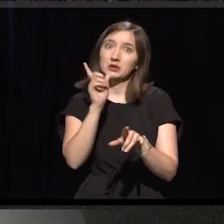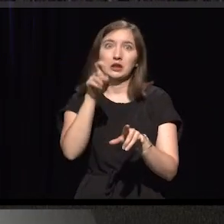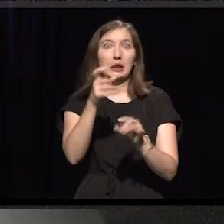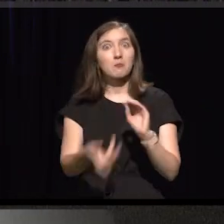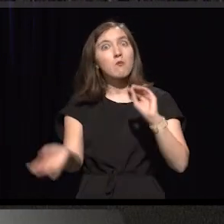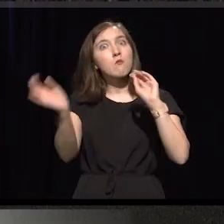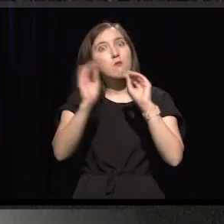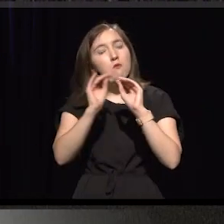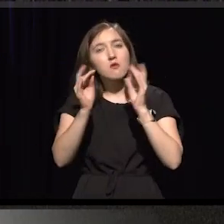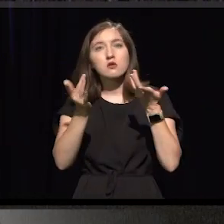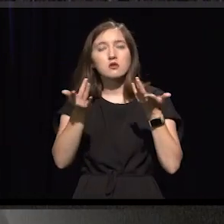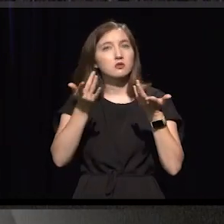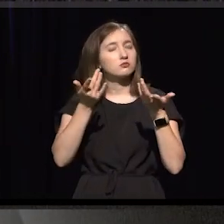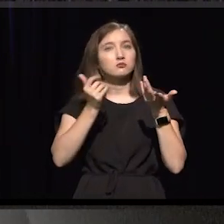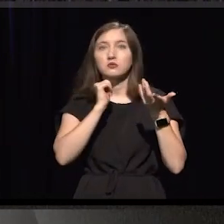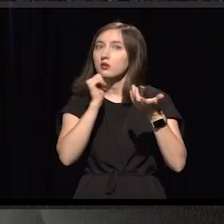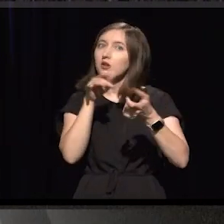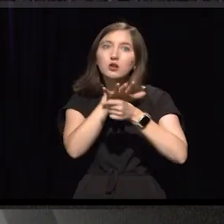like that, really, Yeah. because